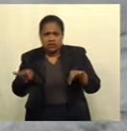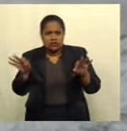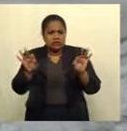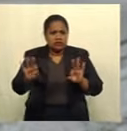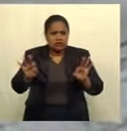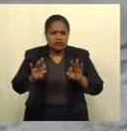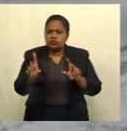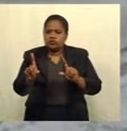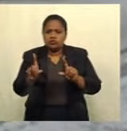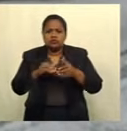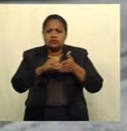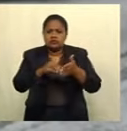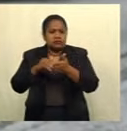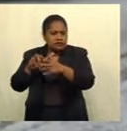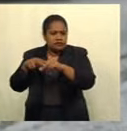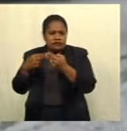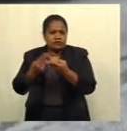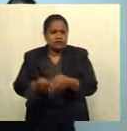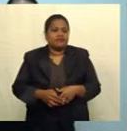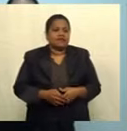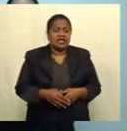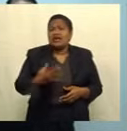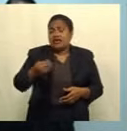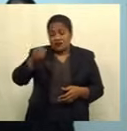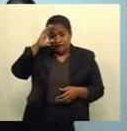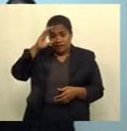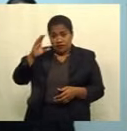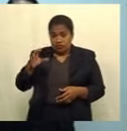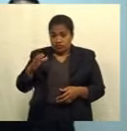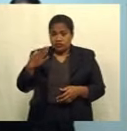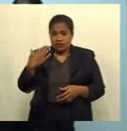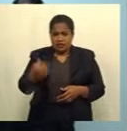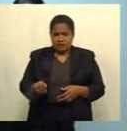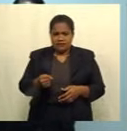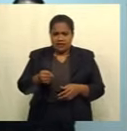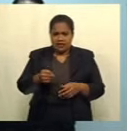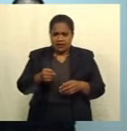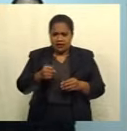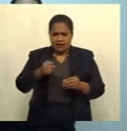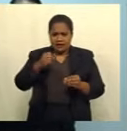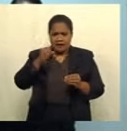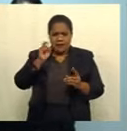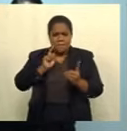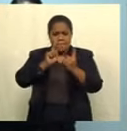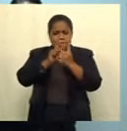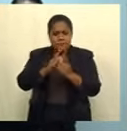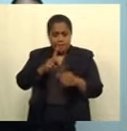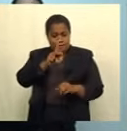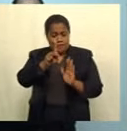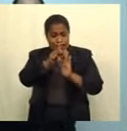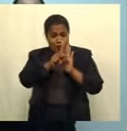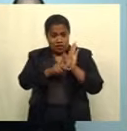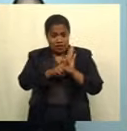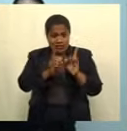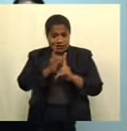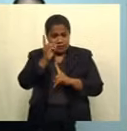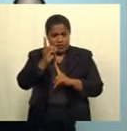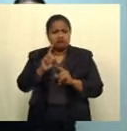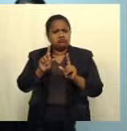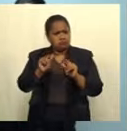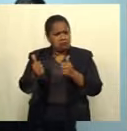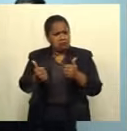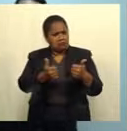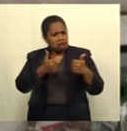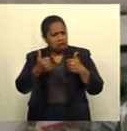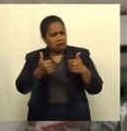families. Those countries that have had a long-term focus and have a stable approach to policy development are the ones who actually do well coming out of it. So